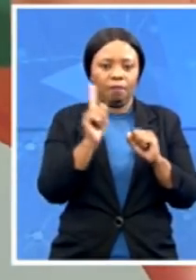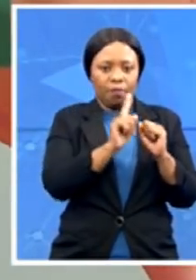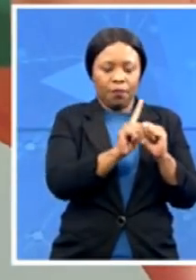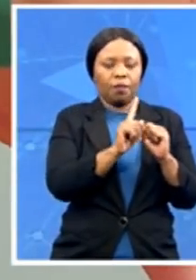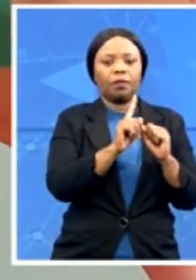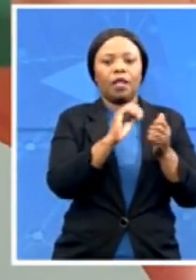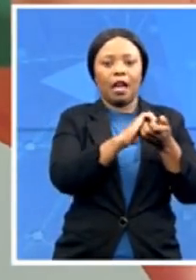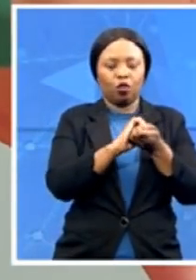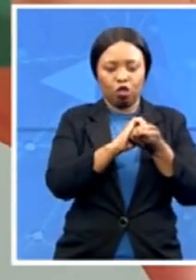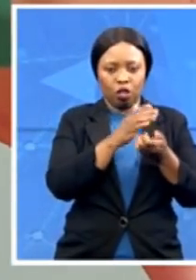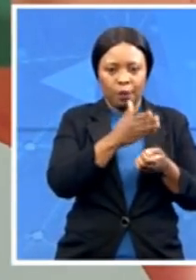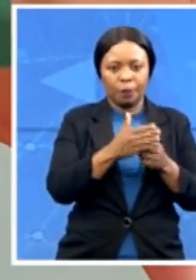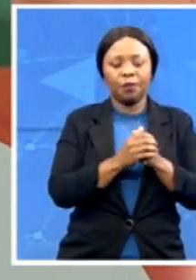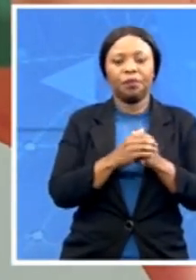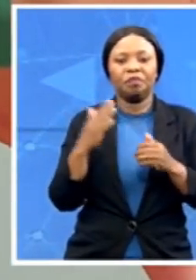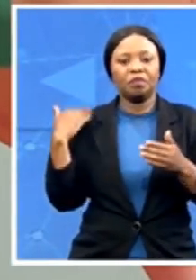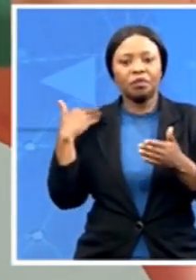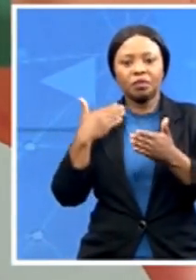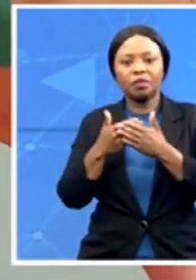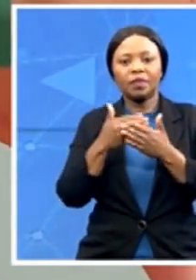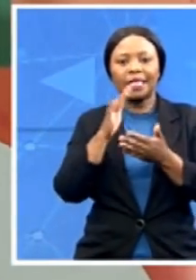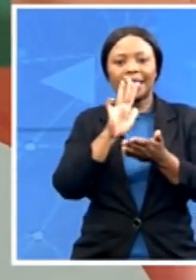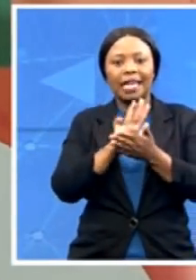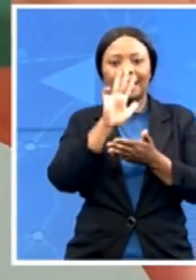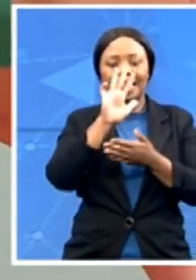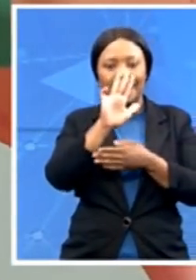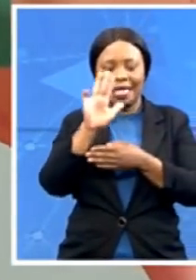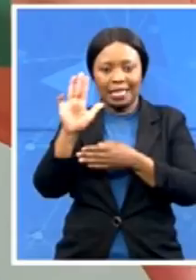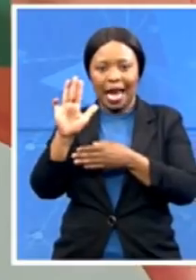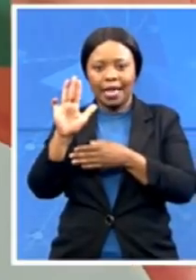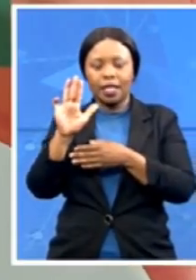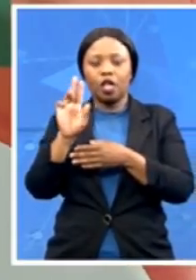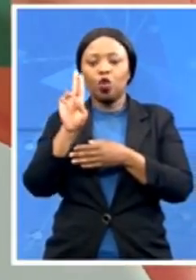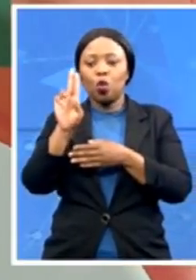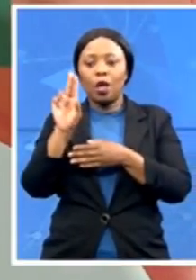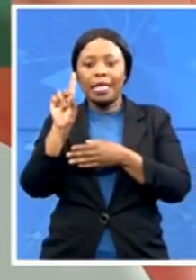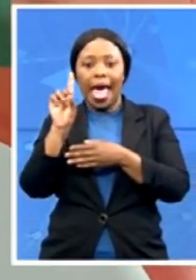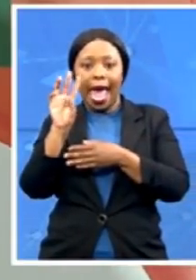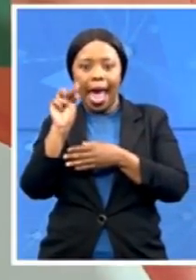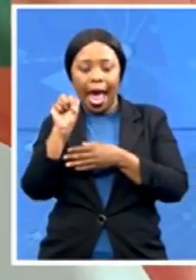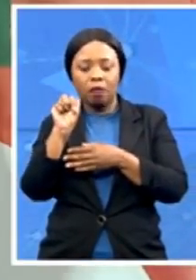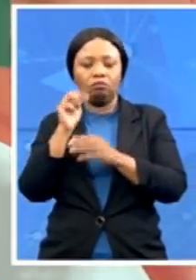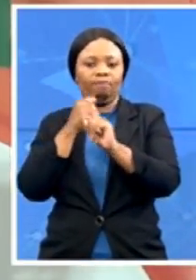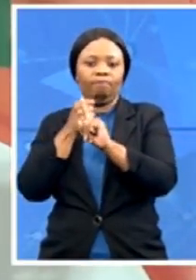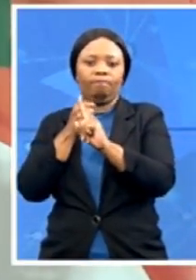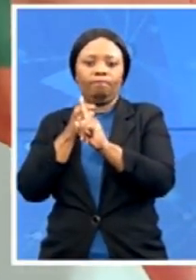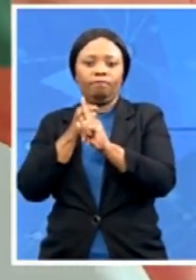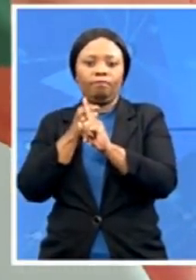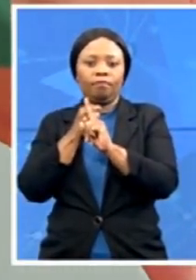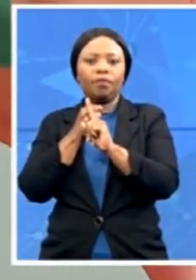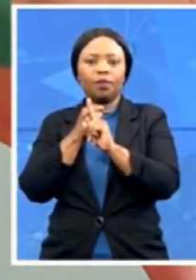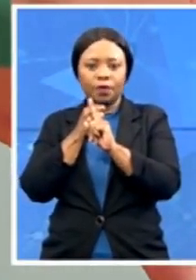1999, the UDM advocated for the changing of the rules of the party political